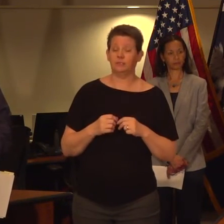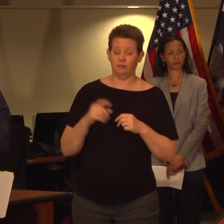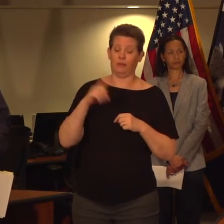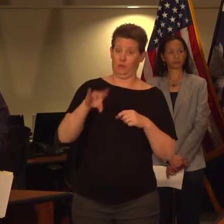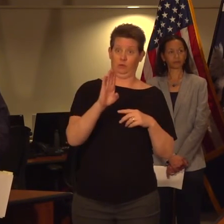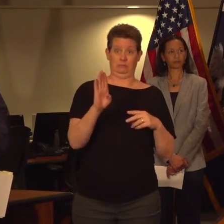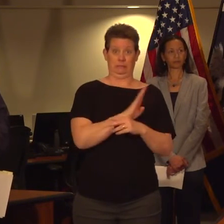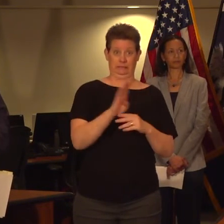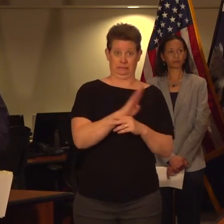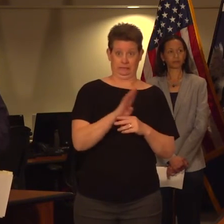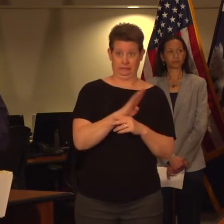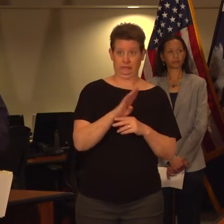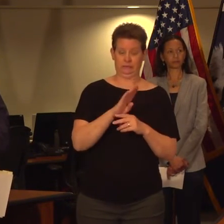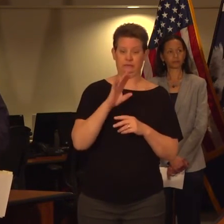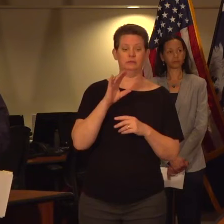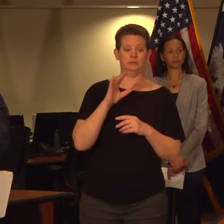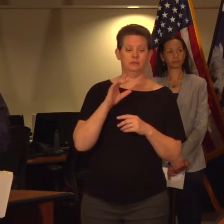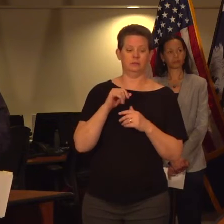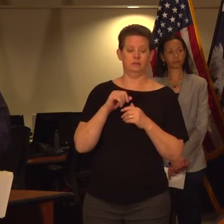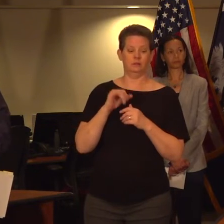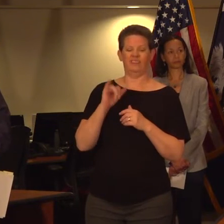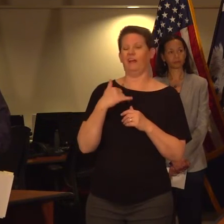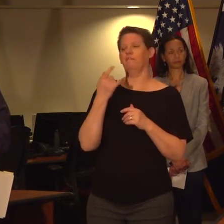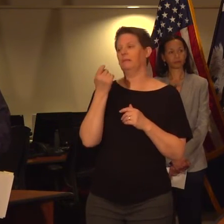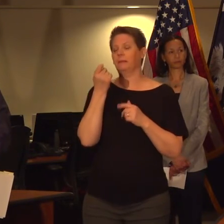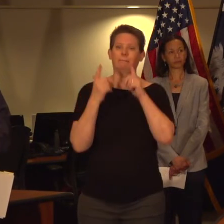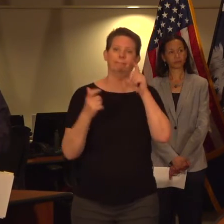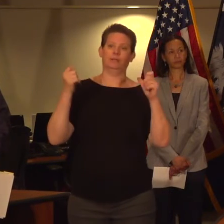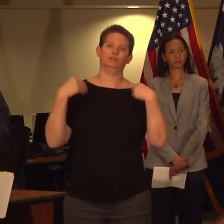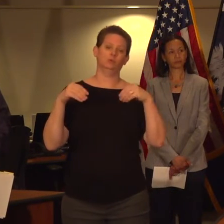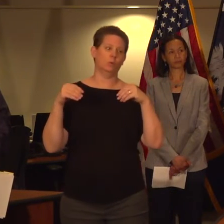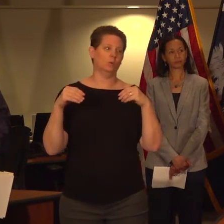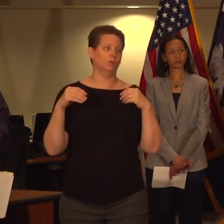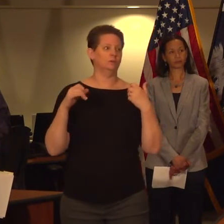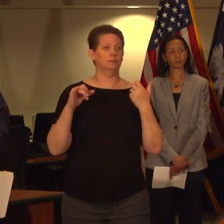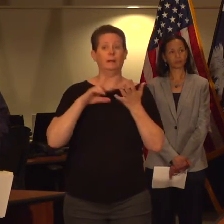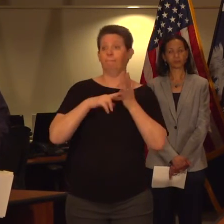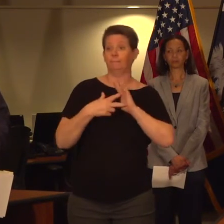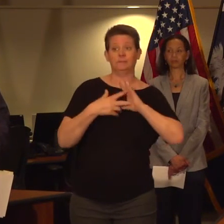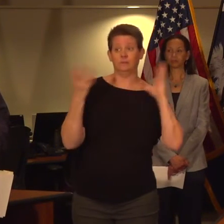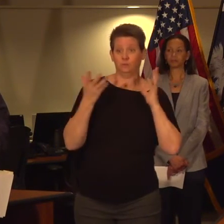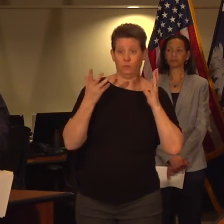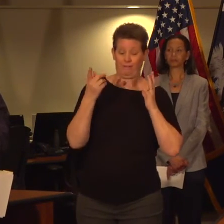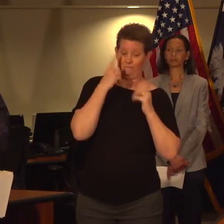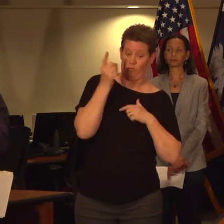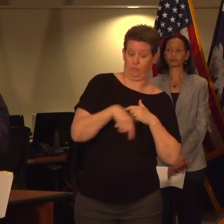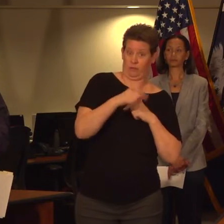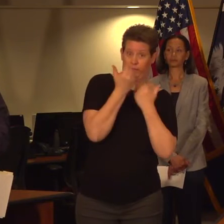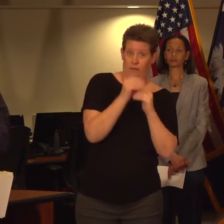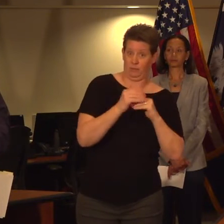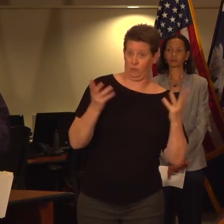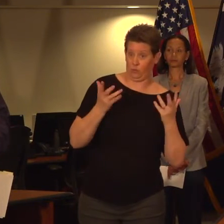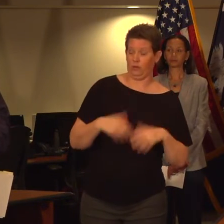business that we have in the larger stores, which is 5 customers per 1,000 square feet,